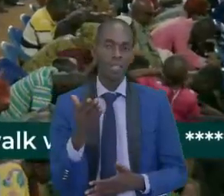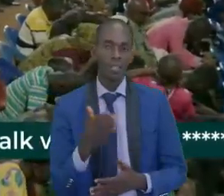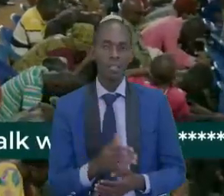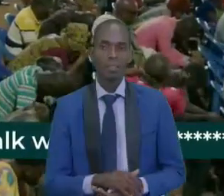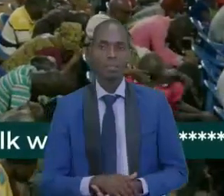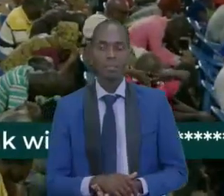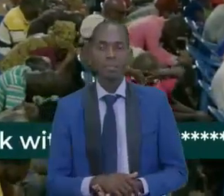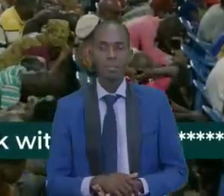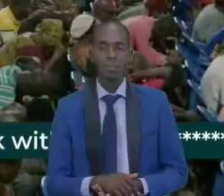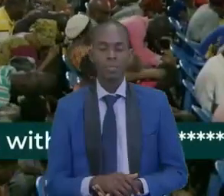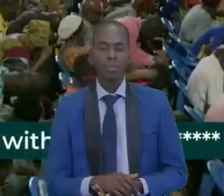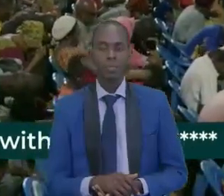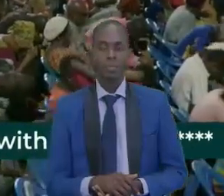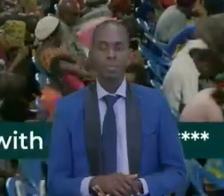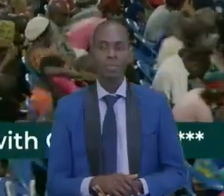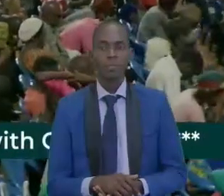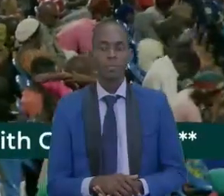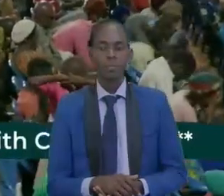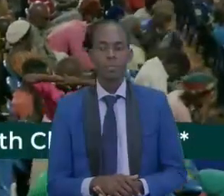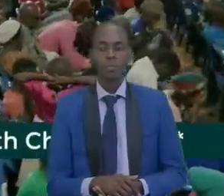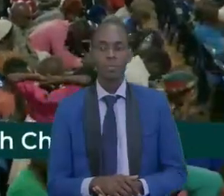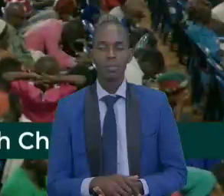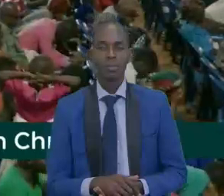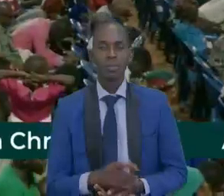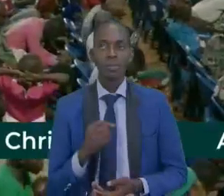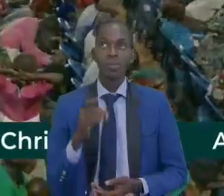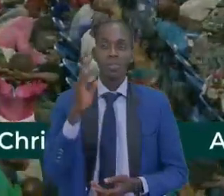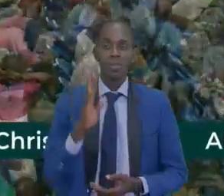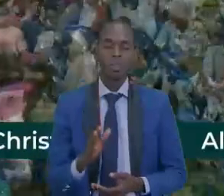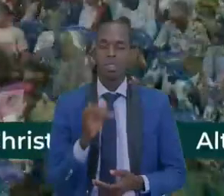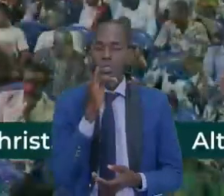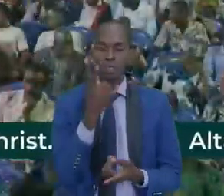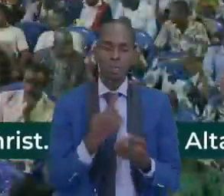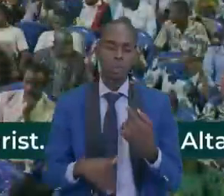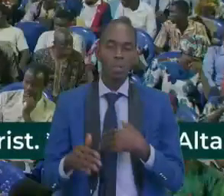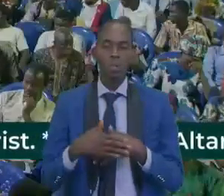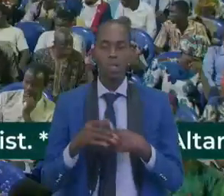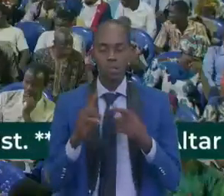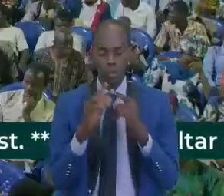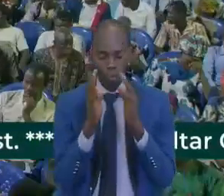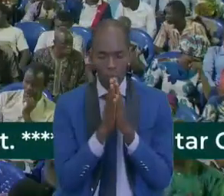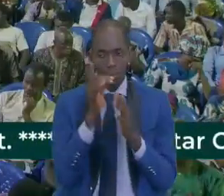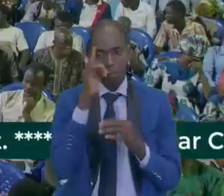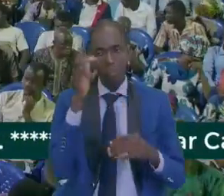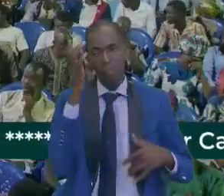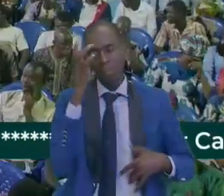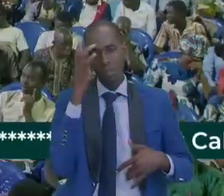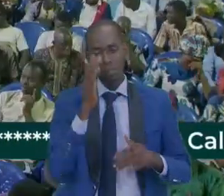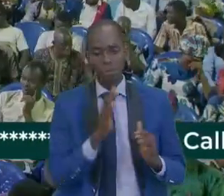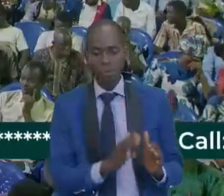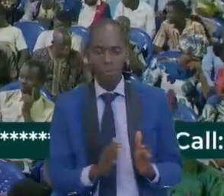Le pasteur revient pour prier pour les malades. The pastor is coming back to pray for the sick. Préparez-vous. Be